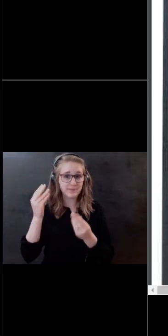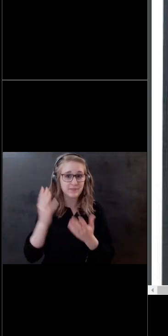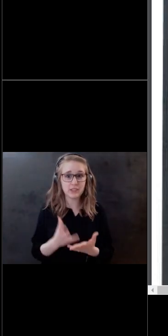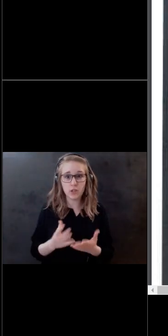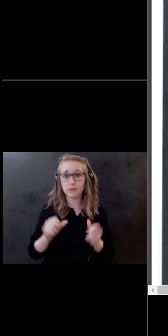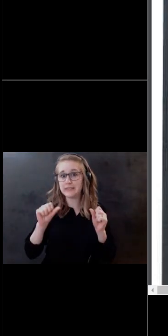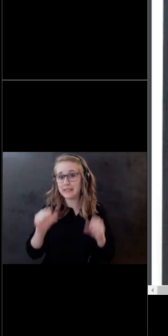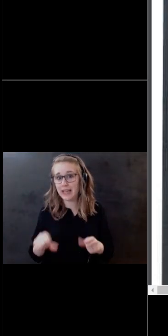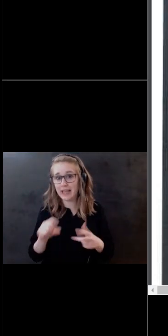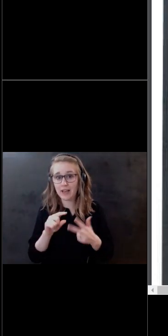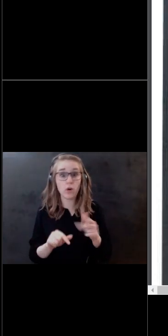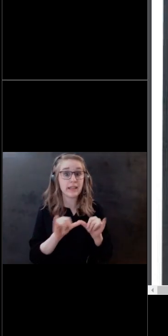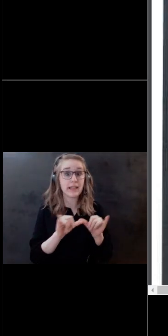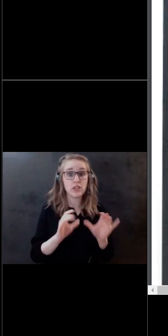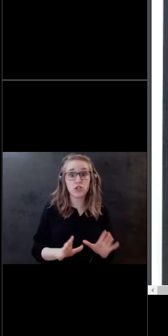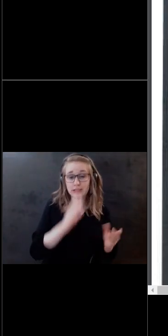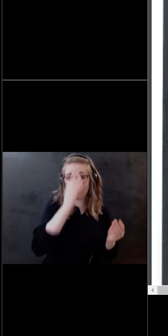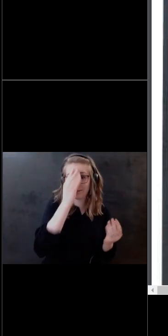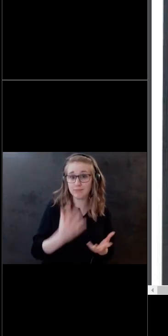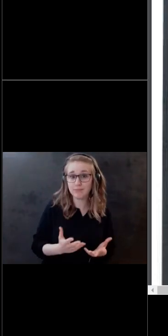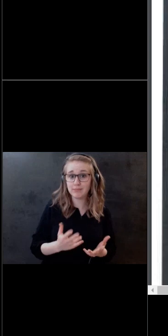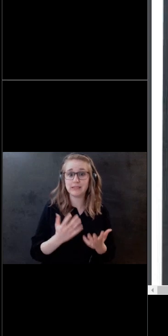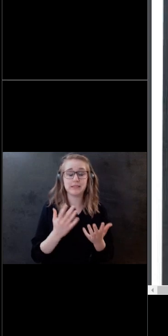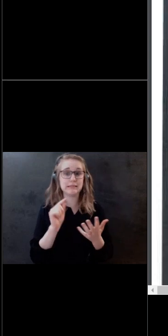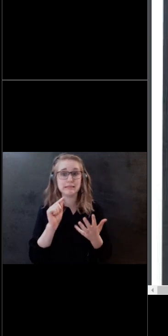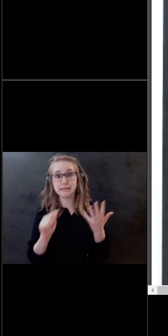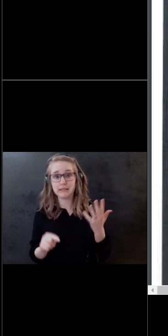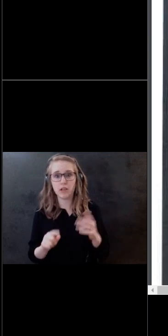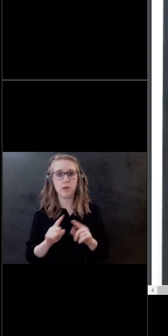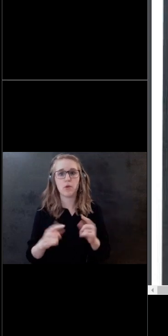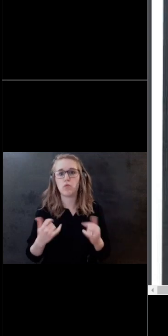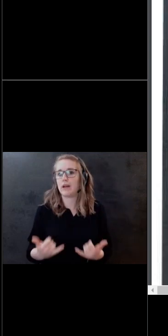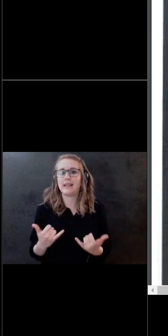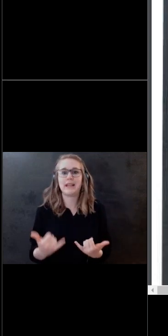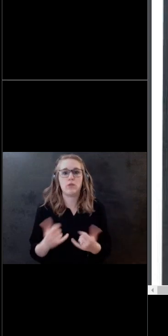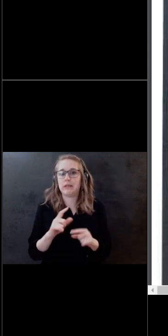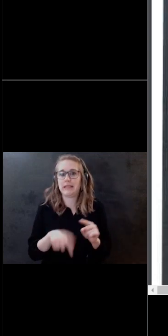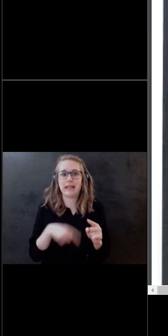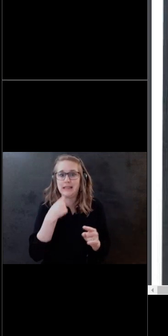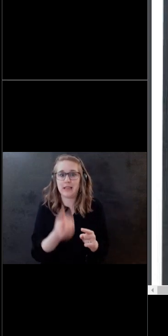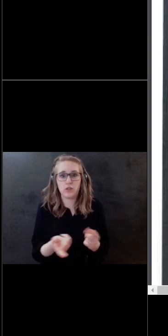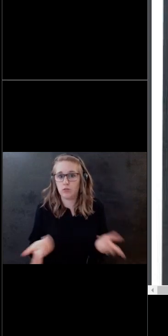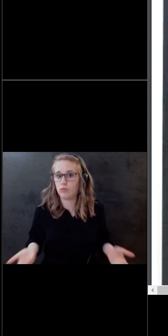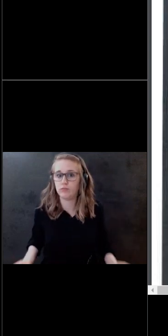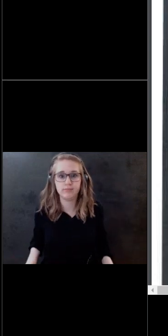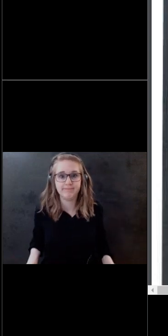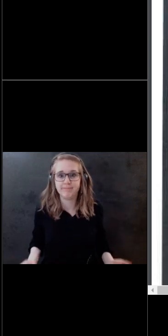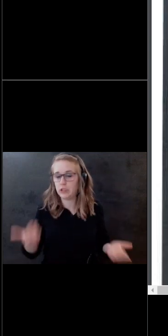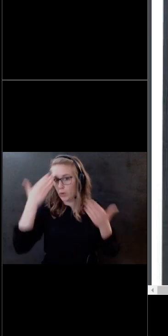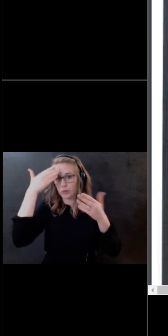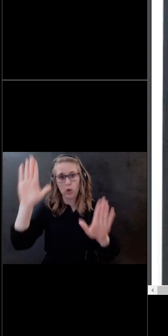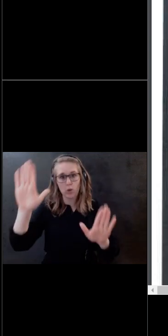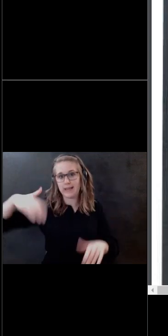our engineers have said we could do that. But we just can't tell you what that process is going to be